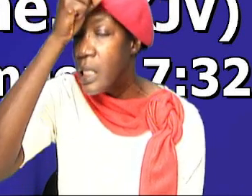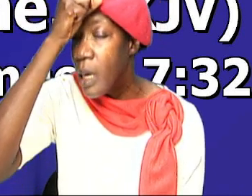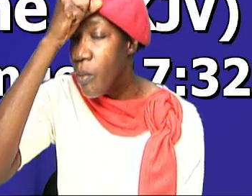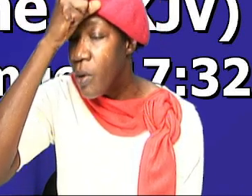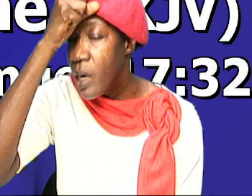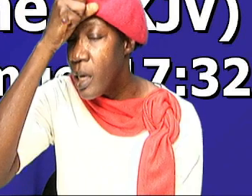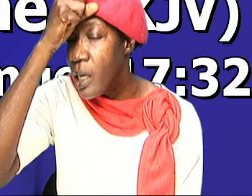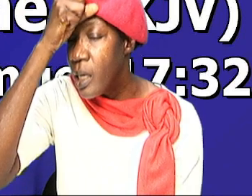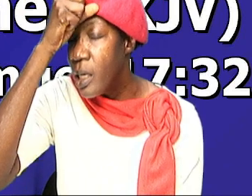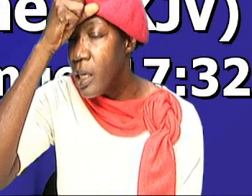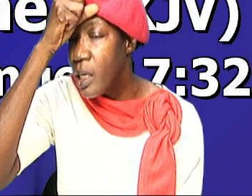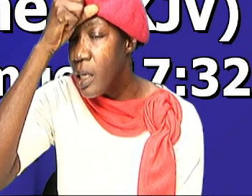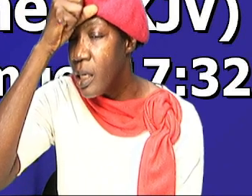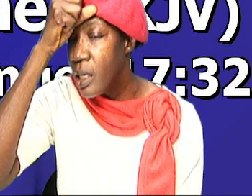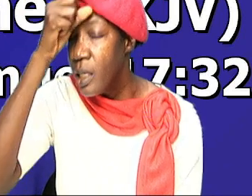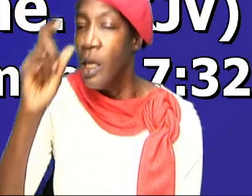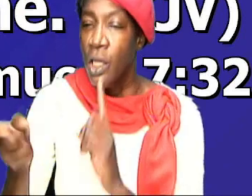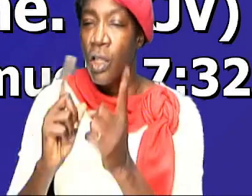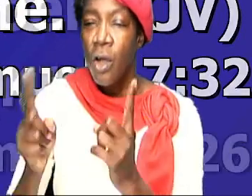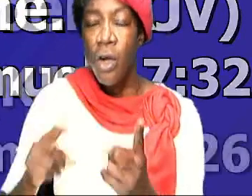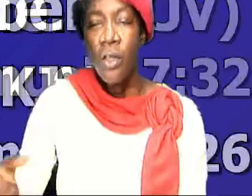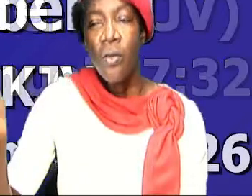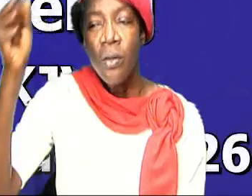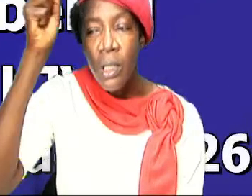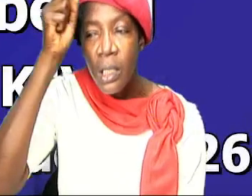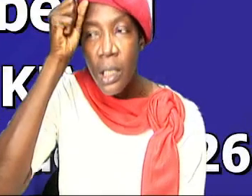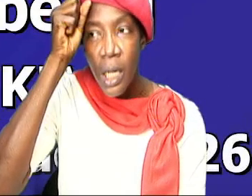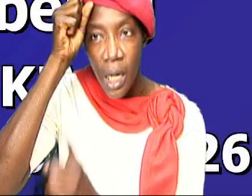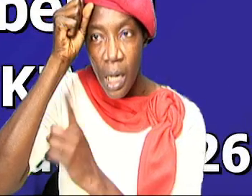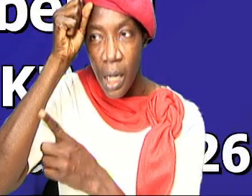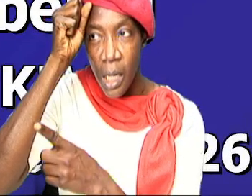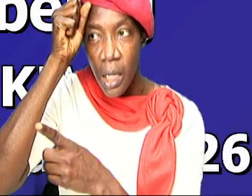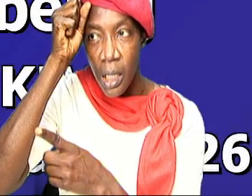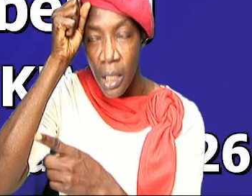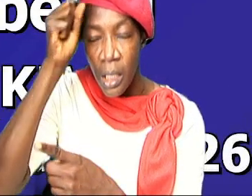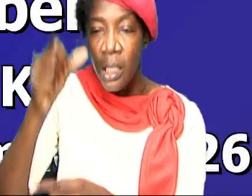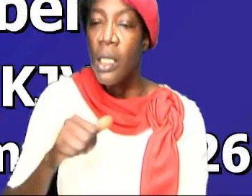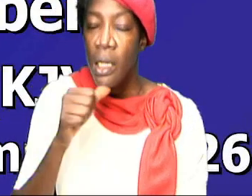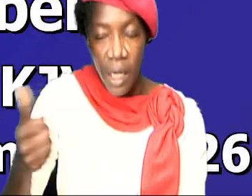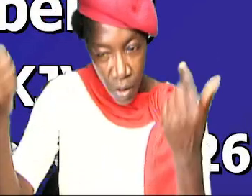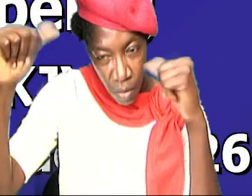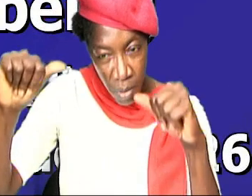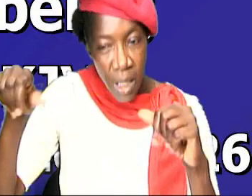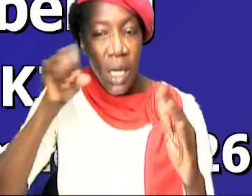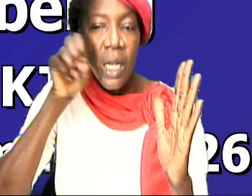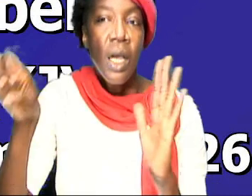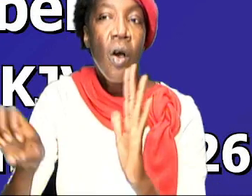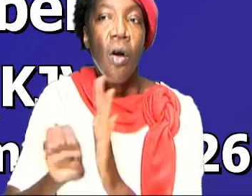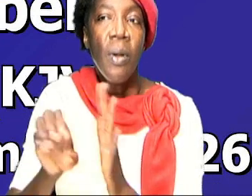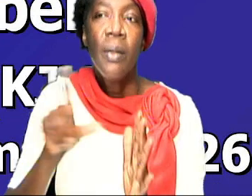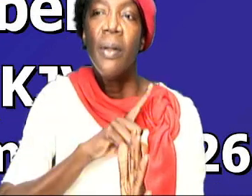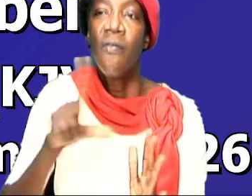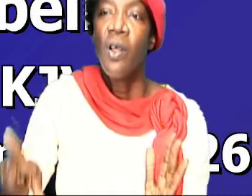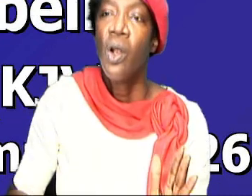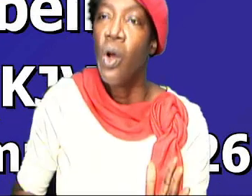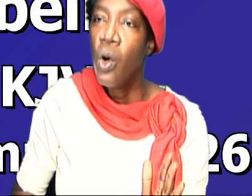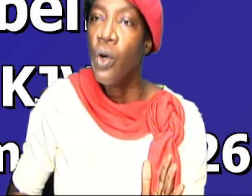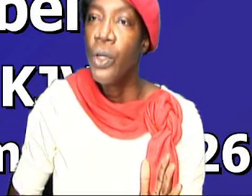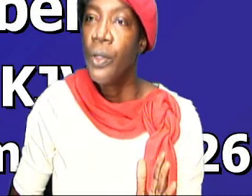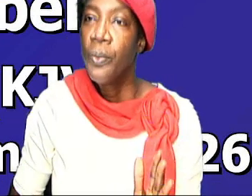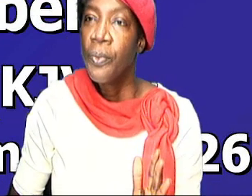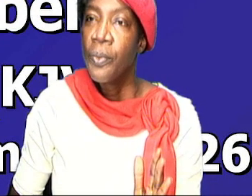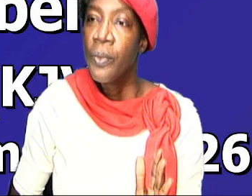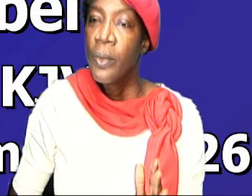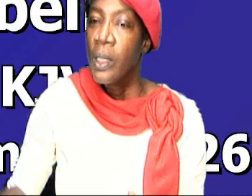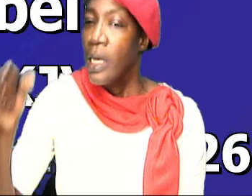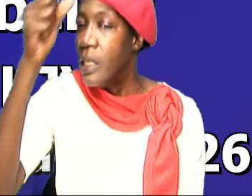know, confronted Saul because Saul had disobeyed the commandment of the Lord, you know, Samuel